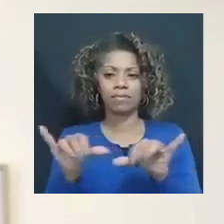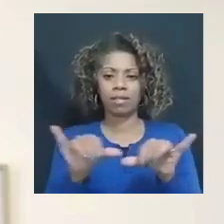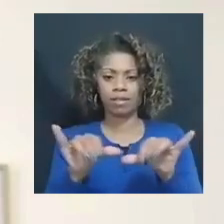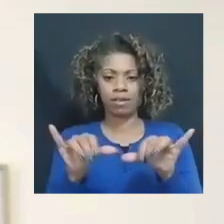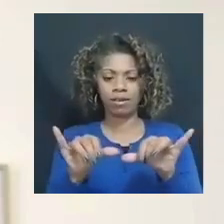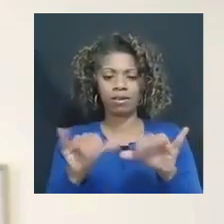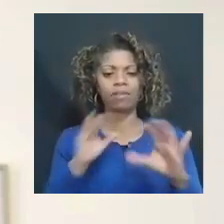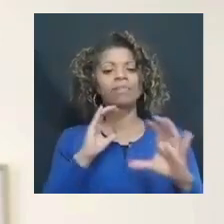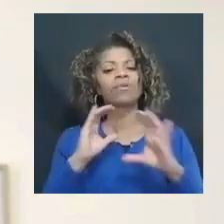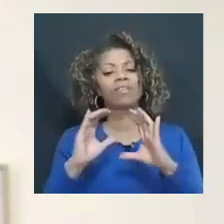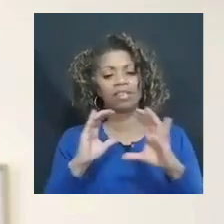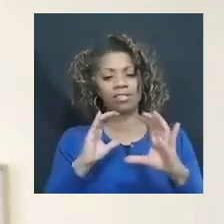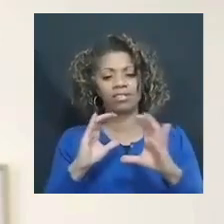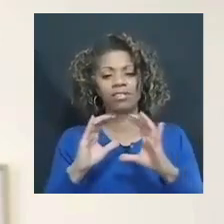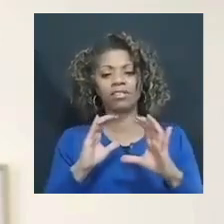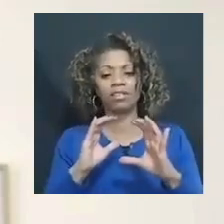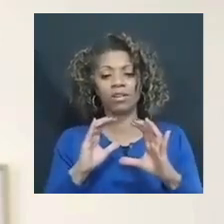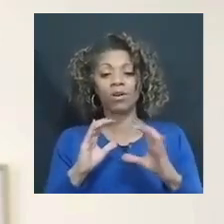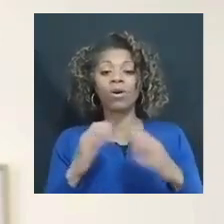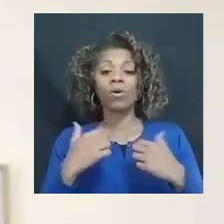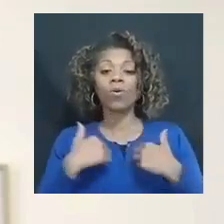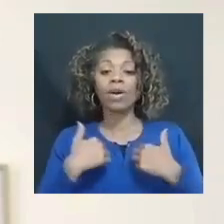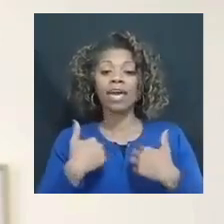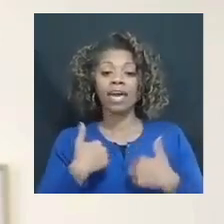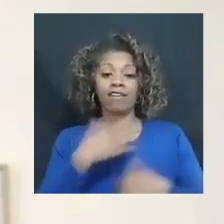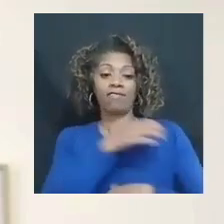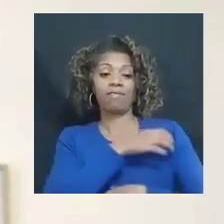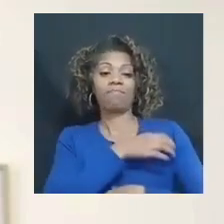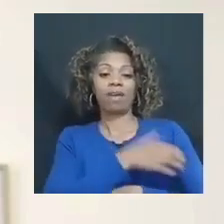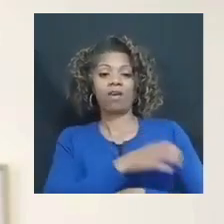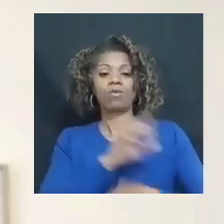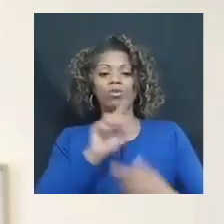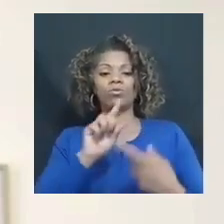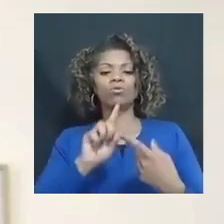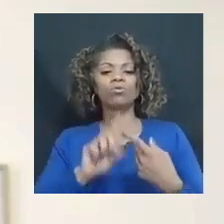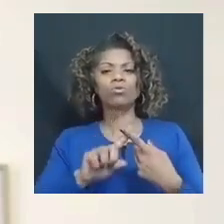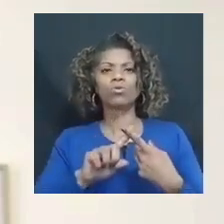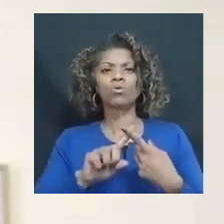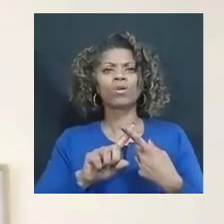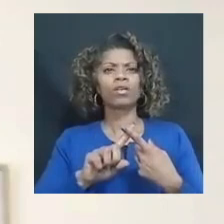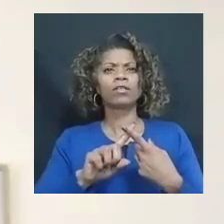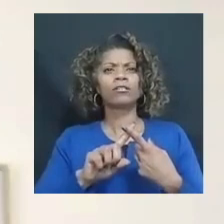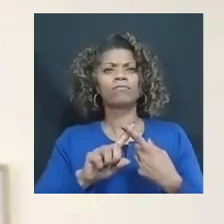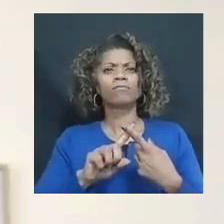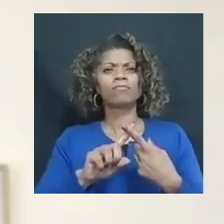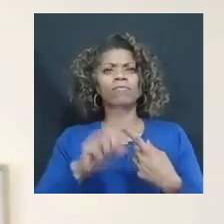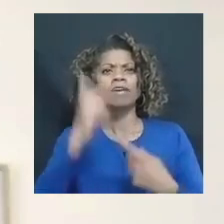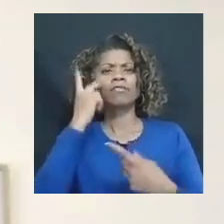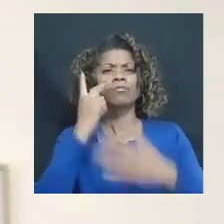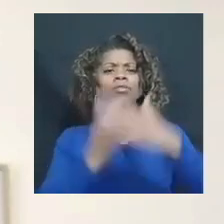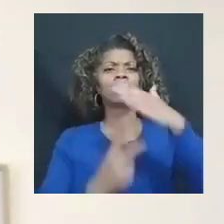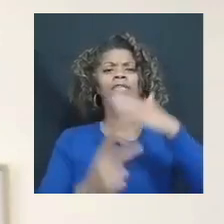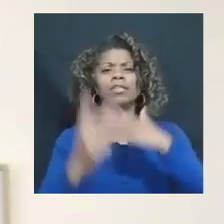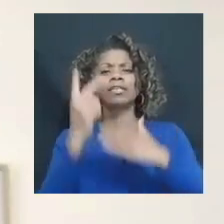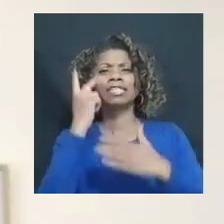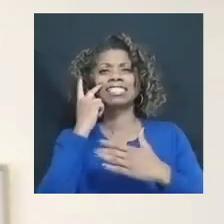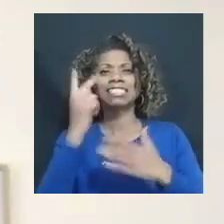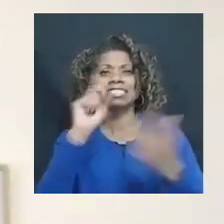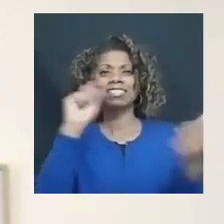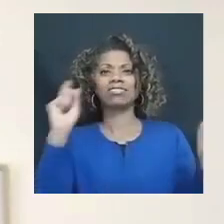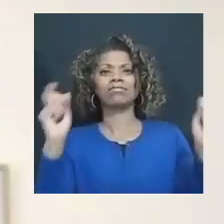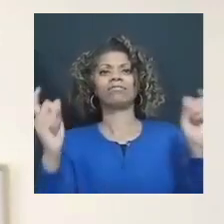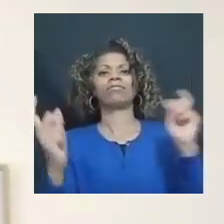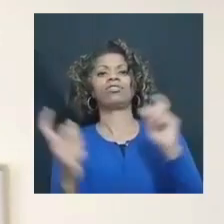shape global dialogues, not just within the media or our internal institutions or the audiences we tap, but within our homes, within our